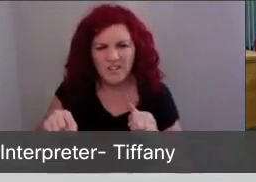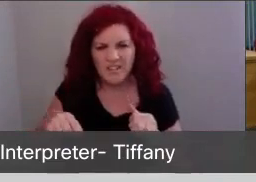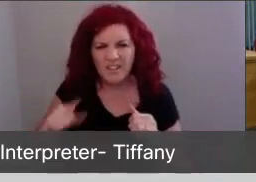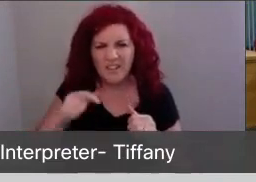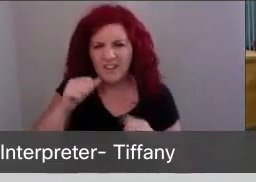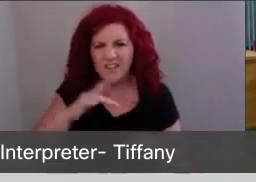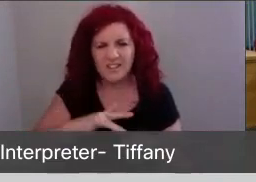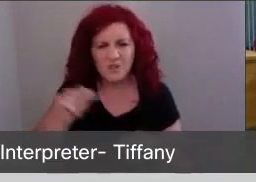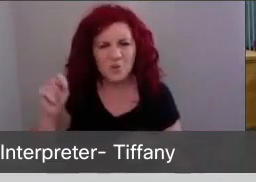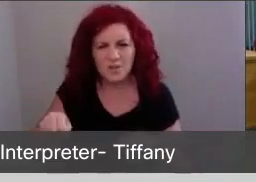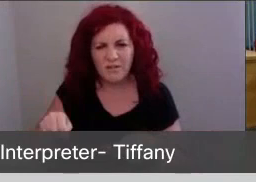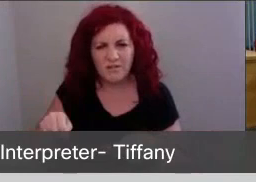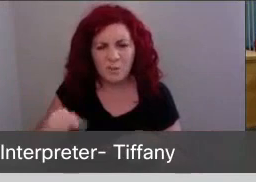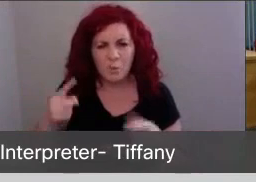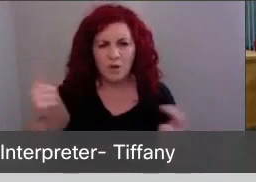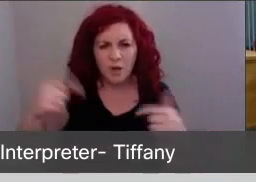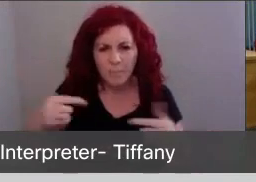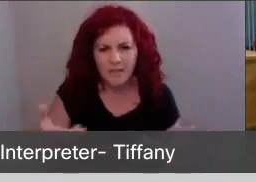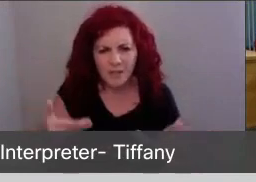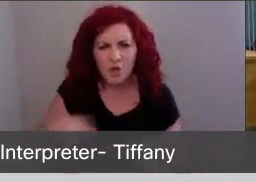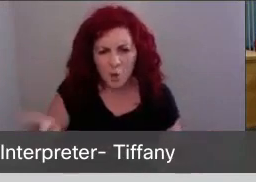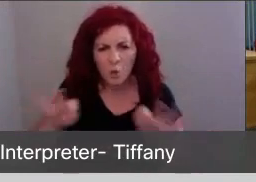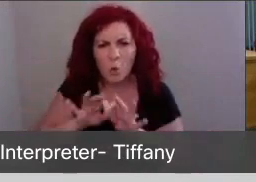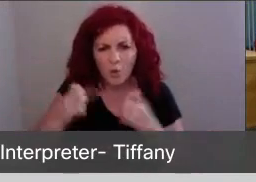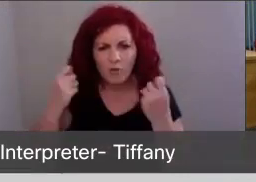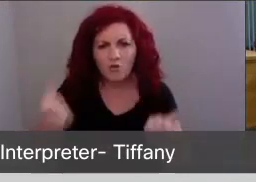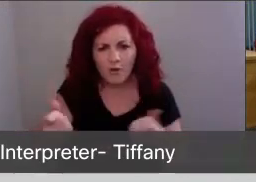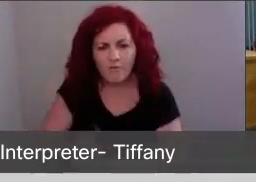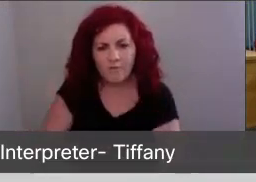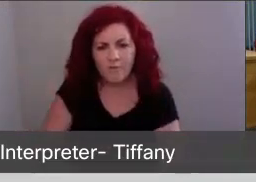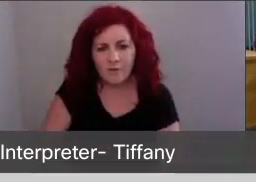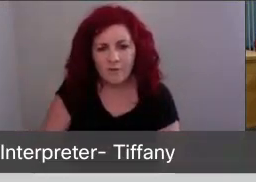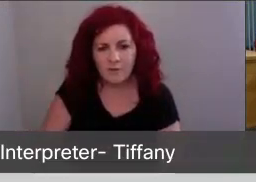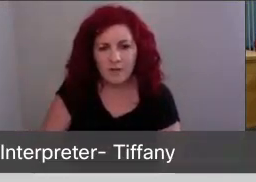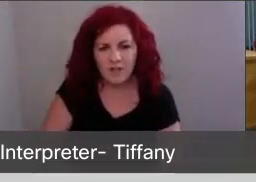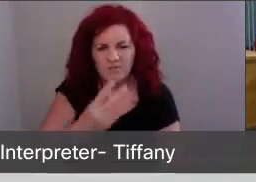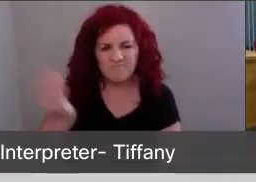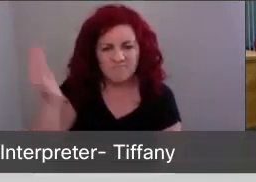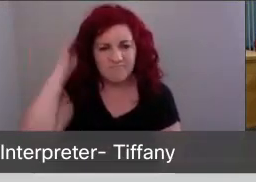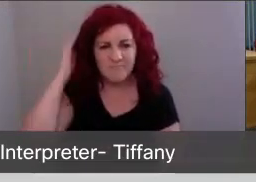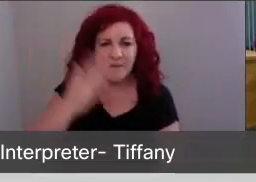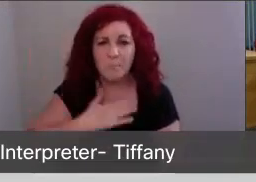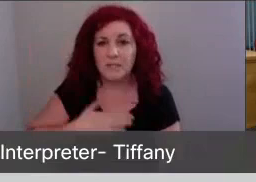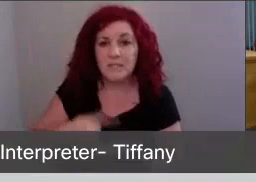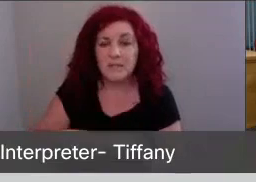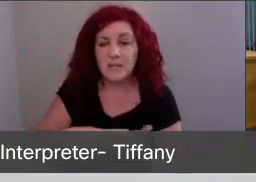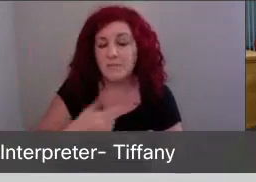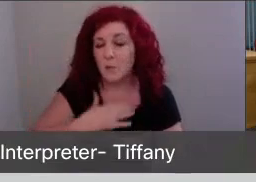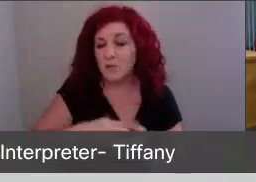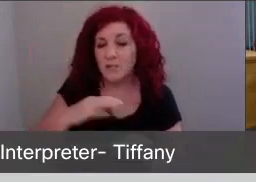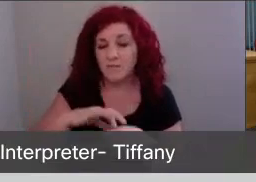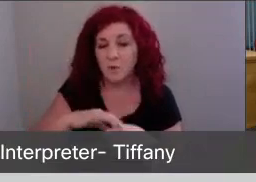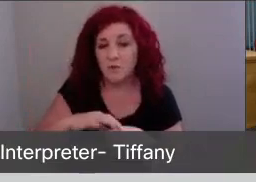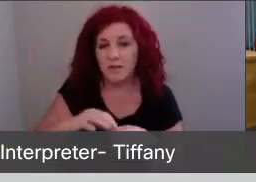need to come out here. It won't be worth their drive. So I want to put that in the back of your mind, please. Sometimes I wish the votes were based on number of